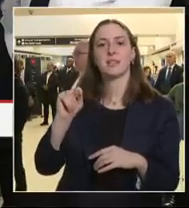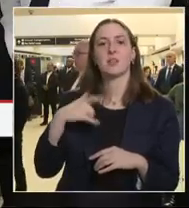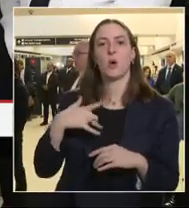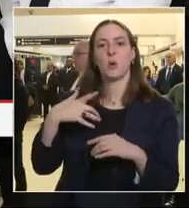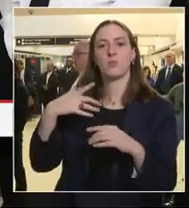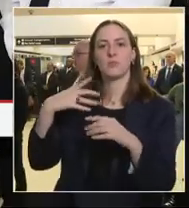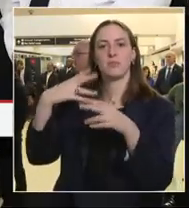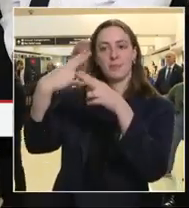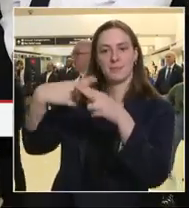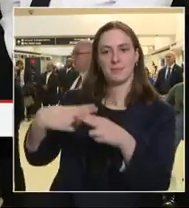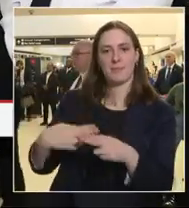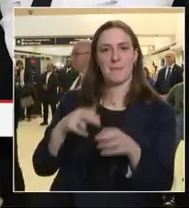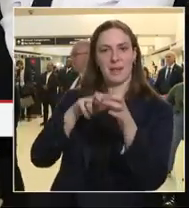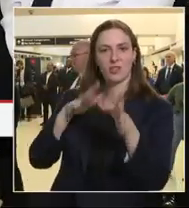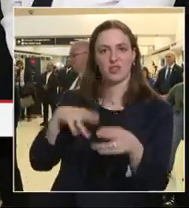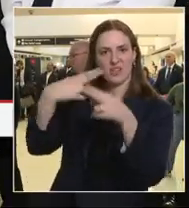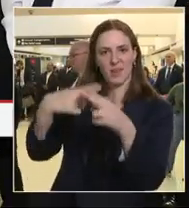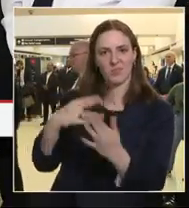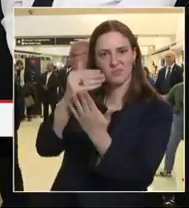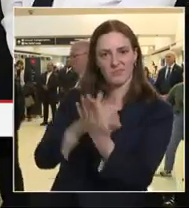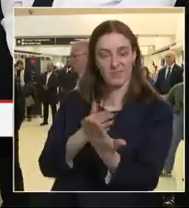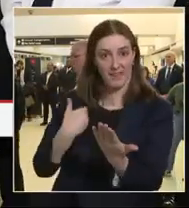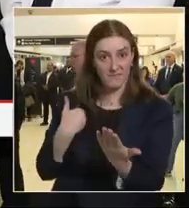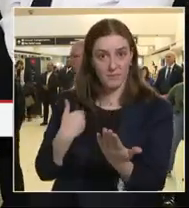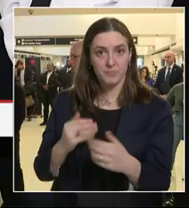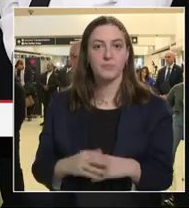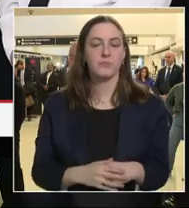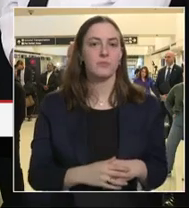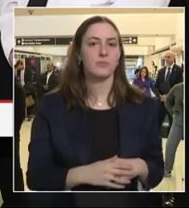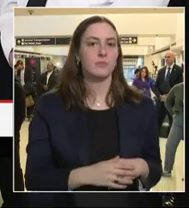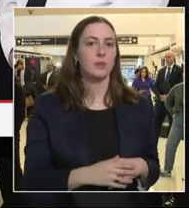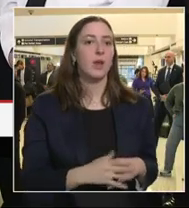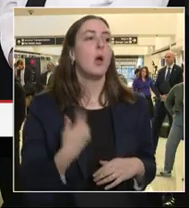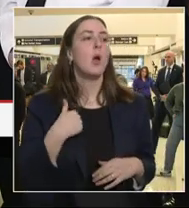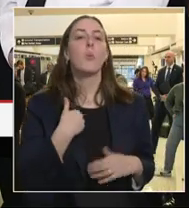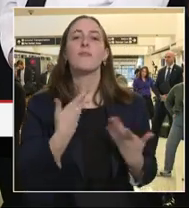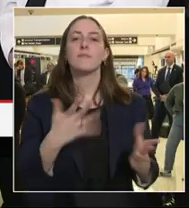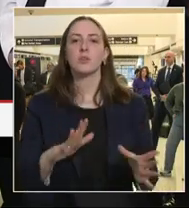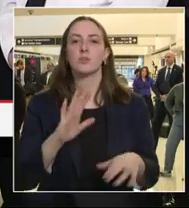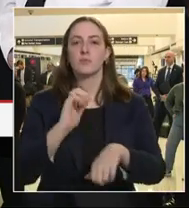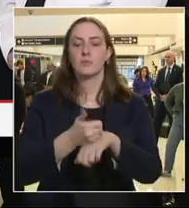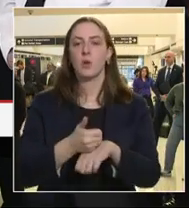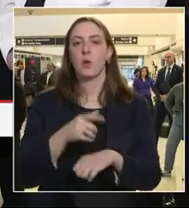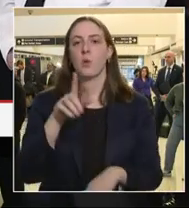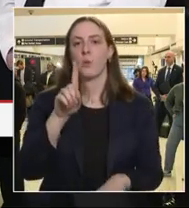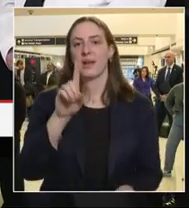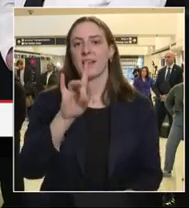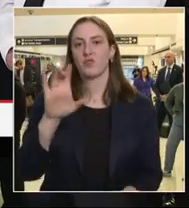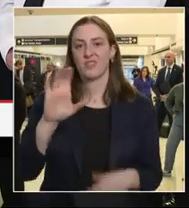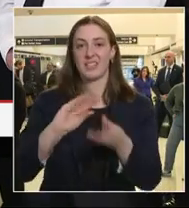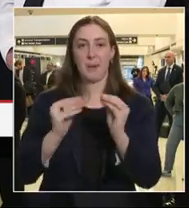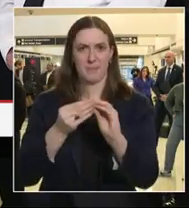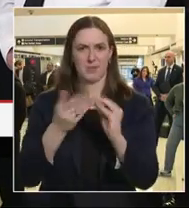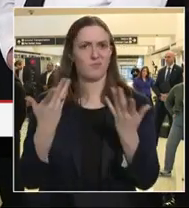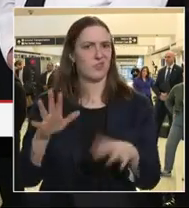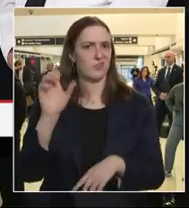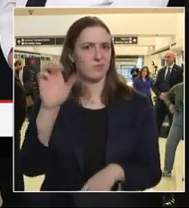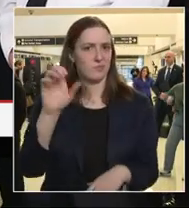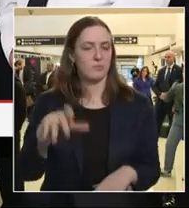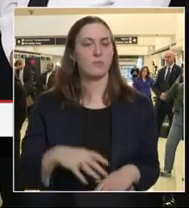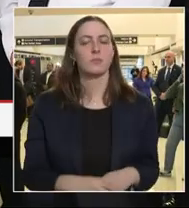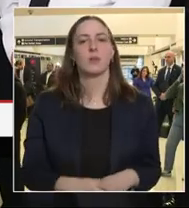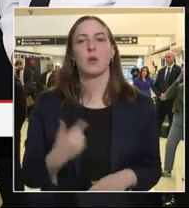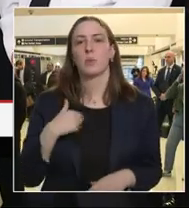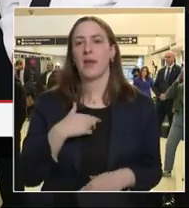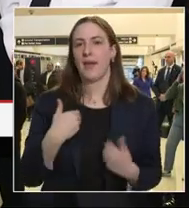All I can say is that we have published the 1-800 number. We have family